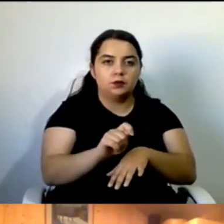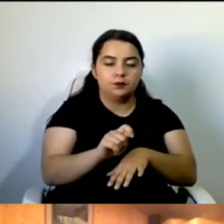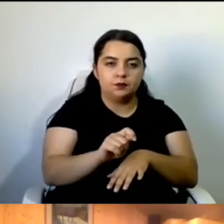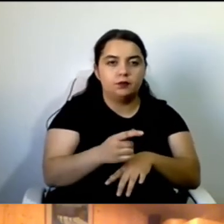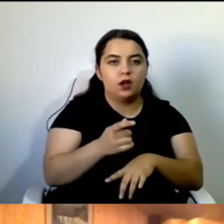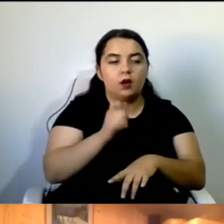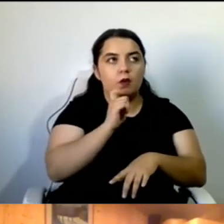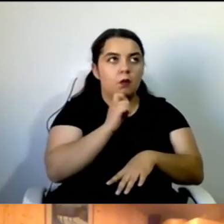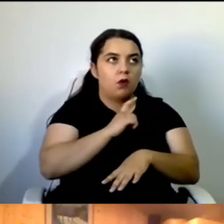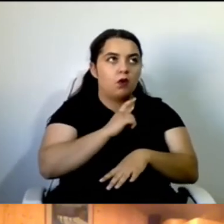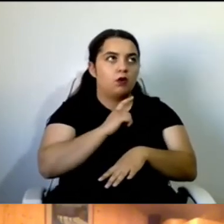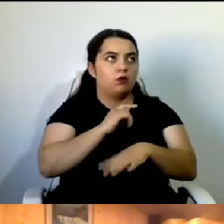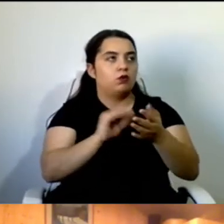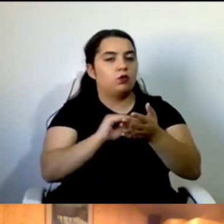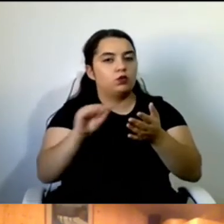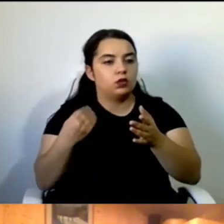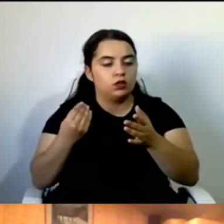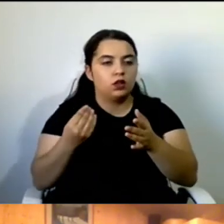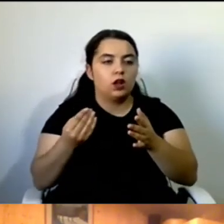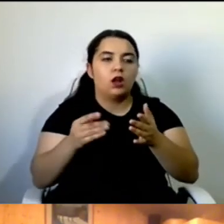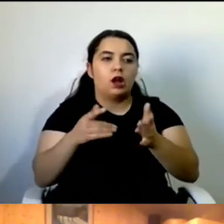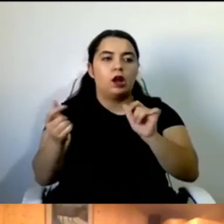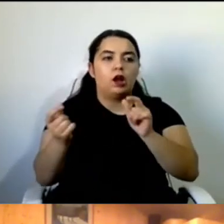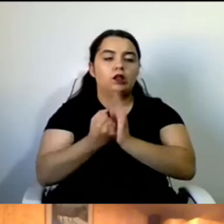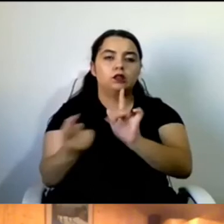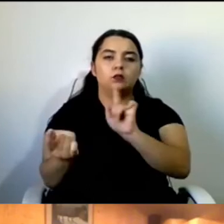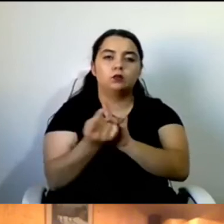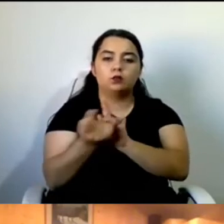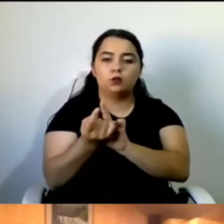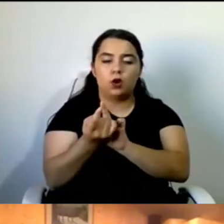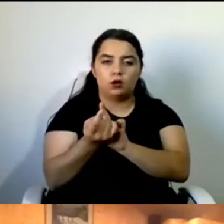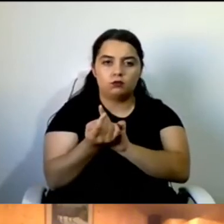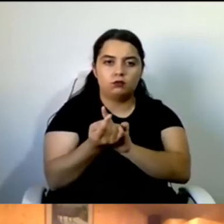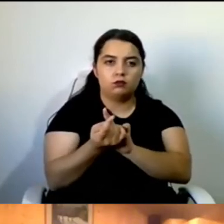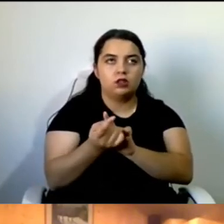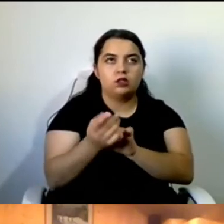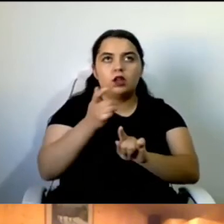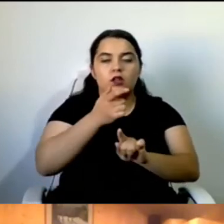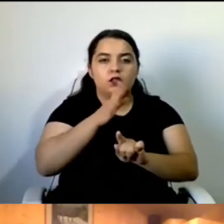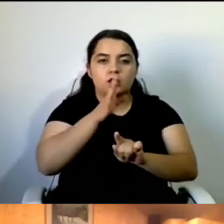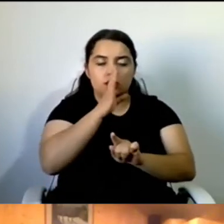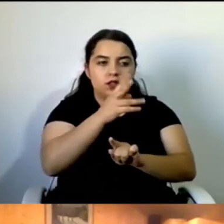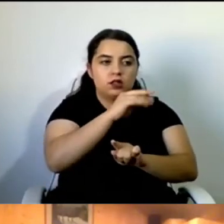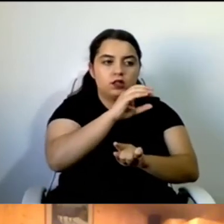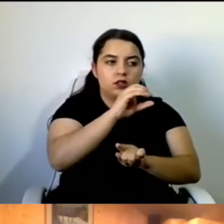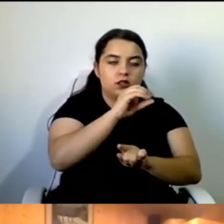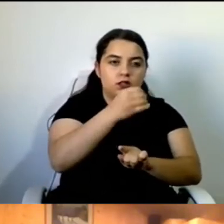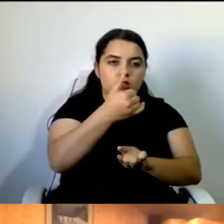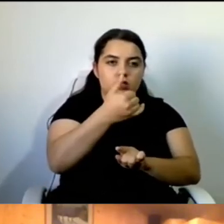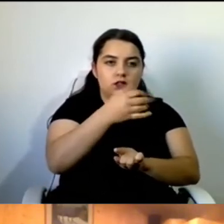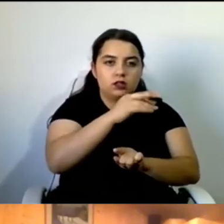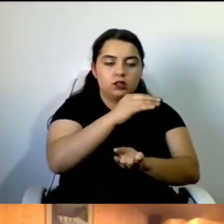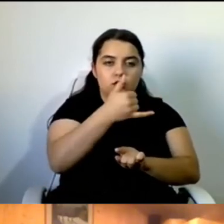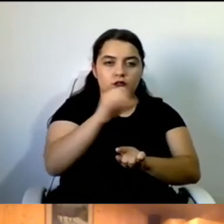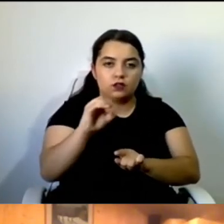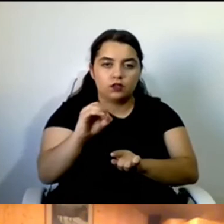if I had 320 hours, I could say I have two full-time workers, 160 hours each. But that's complicated because if they get